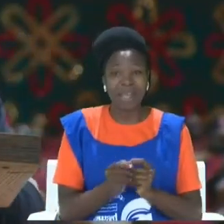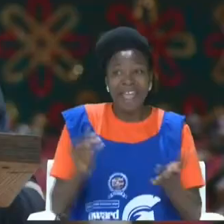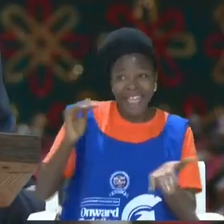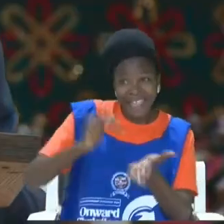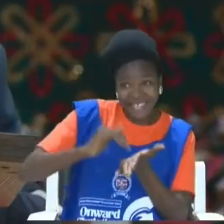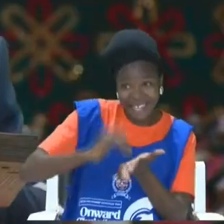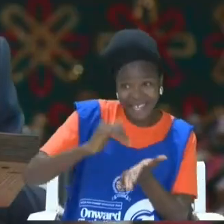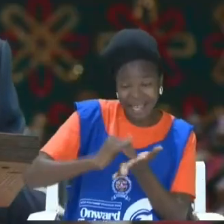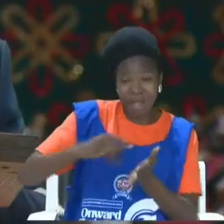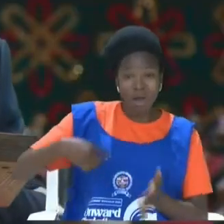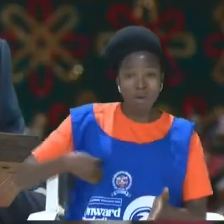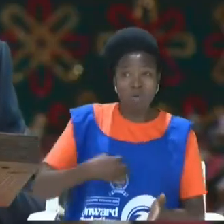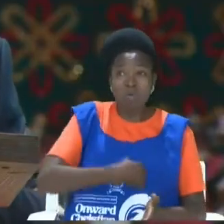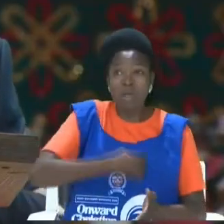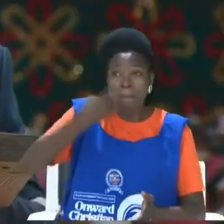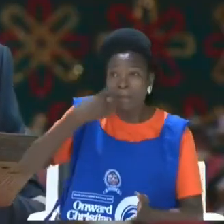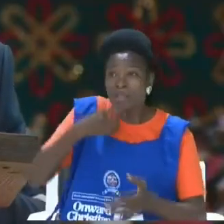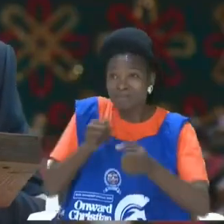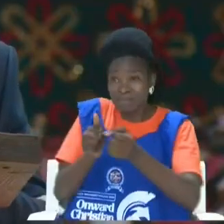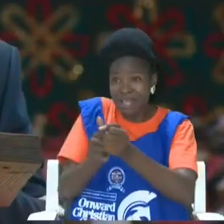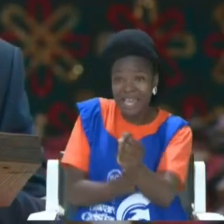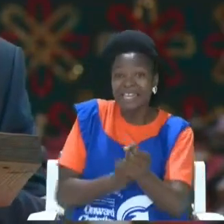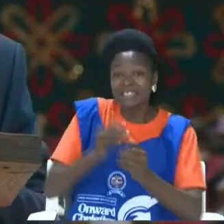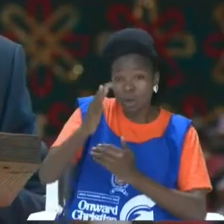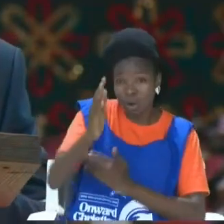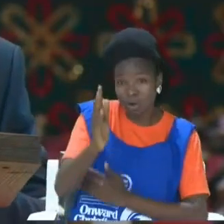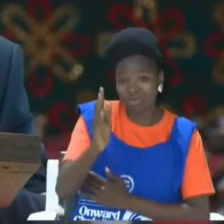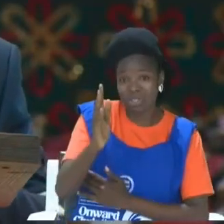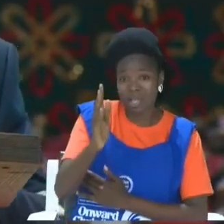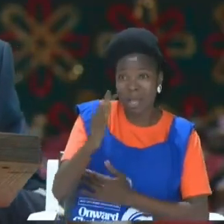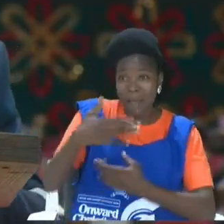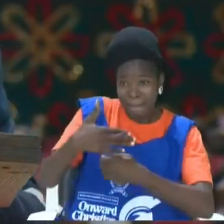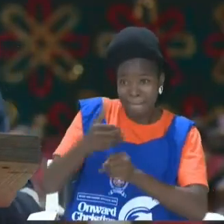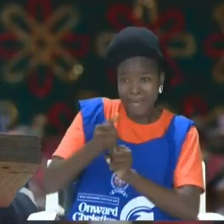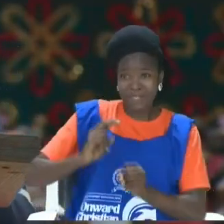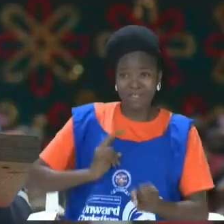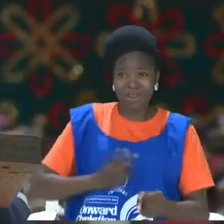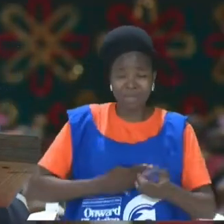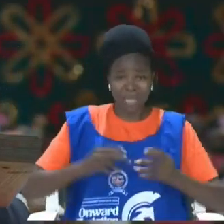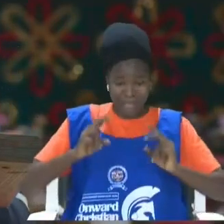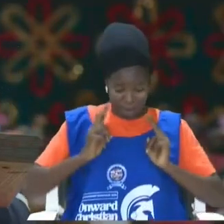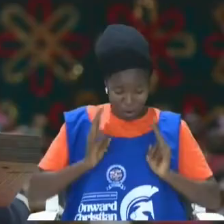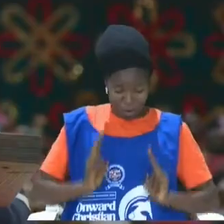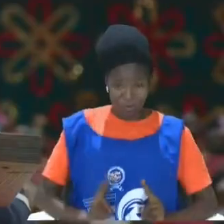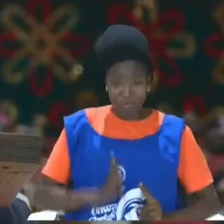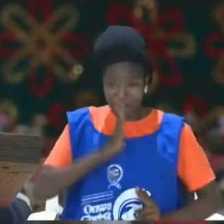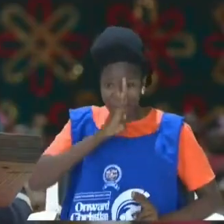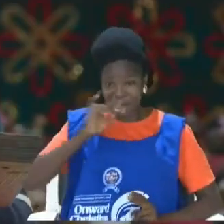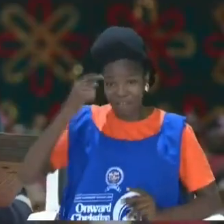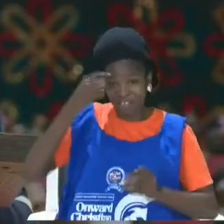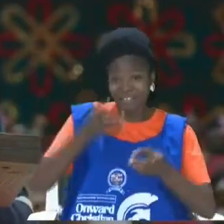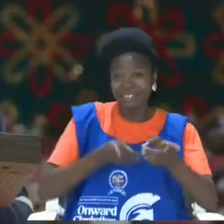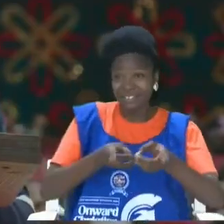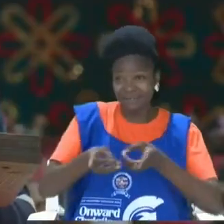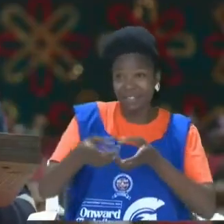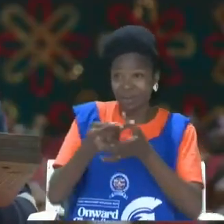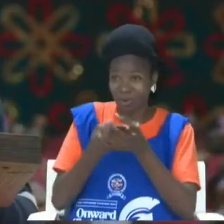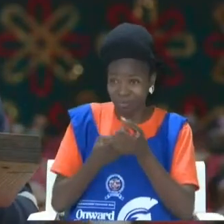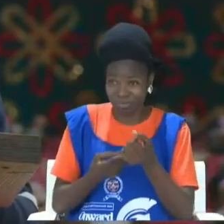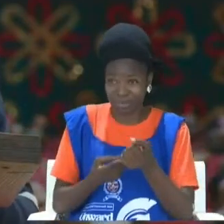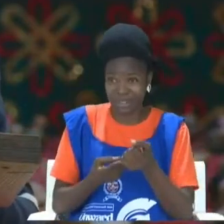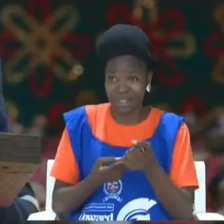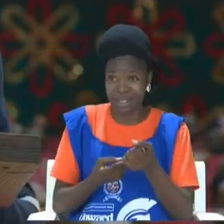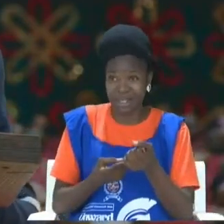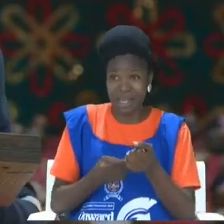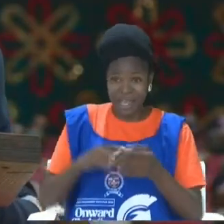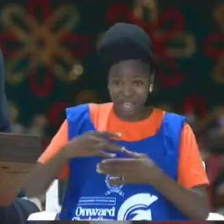Again, we must bear in mind that God made us as human beings for a divine purpose. He